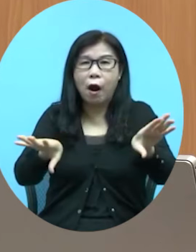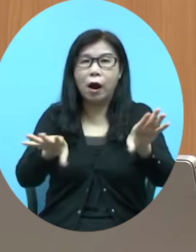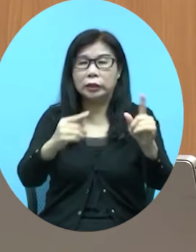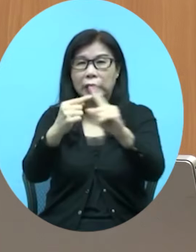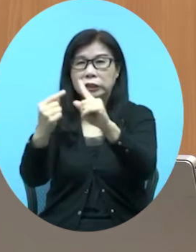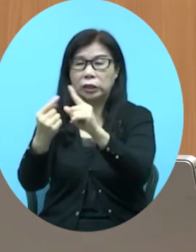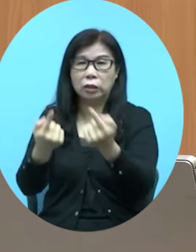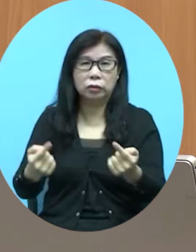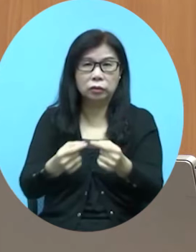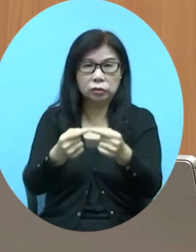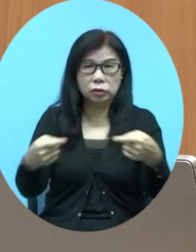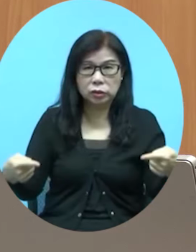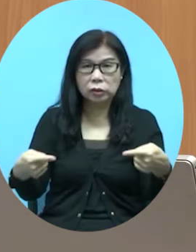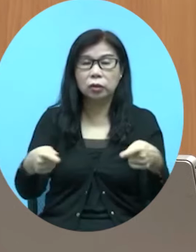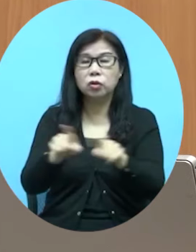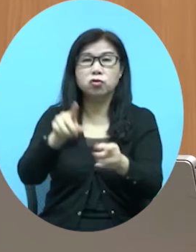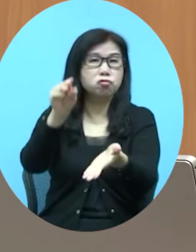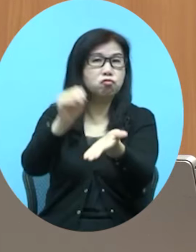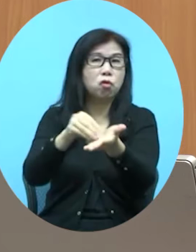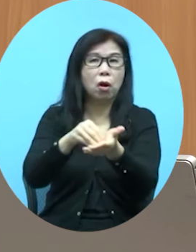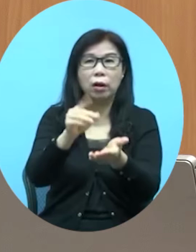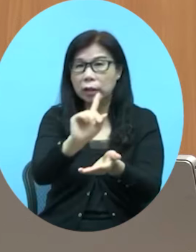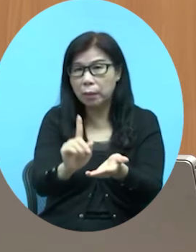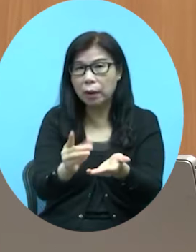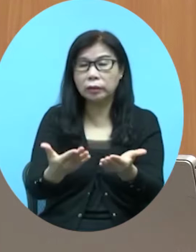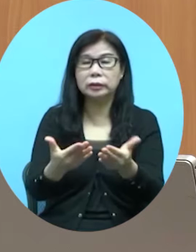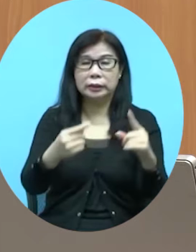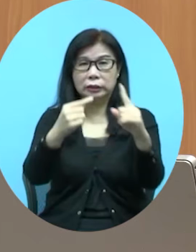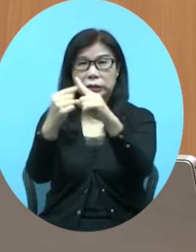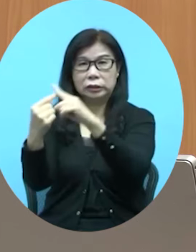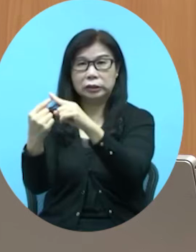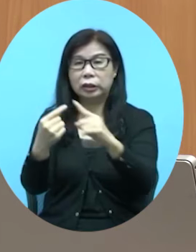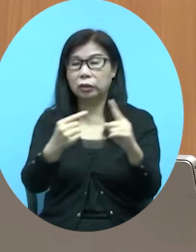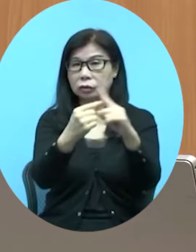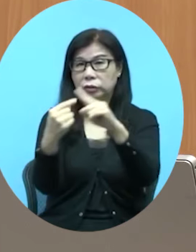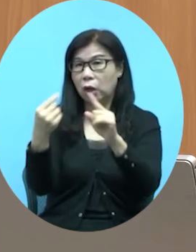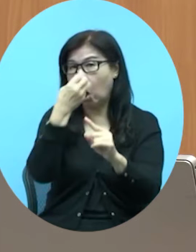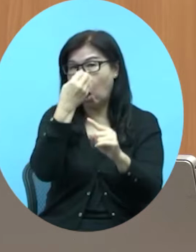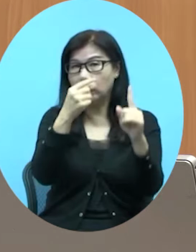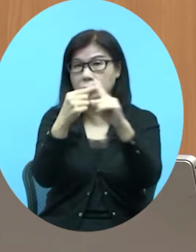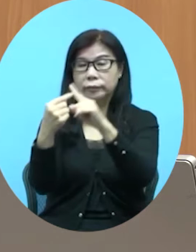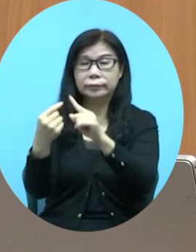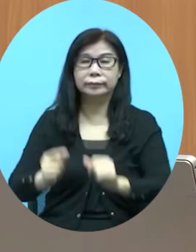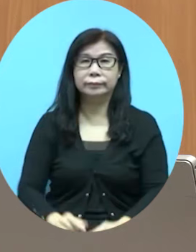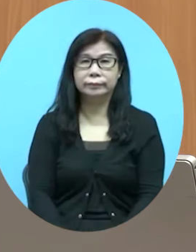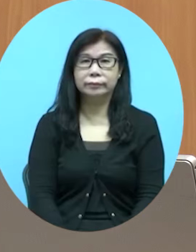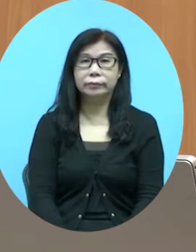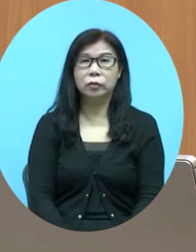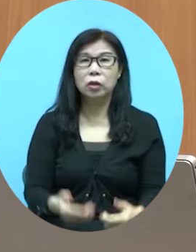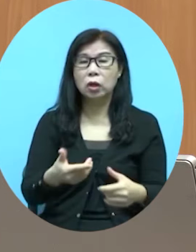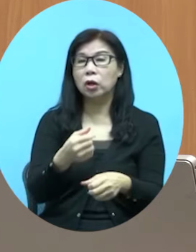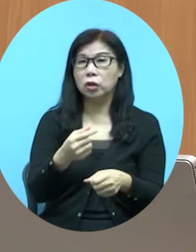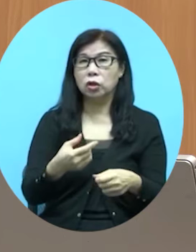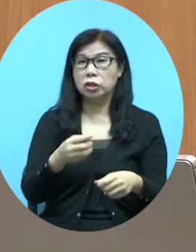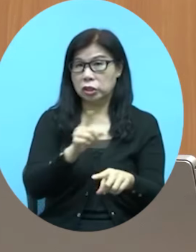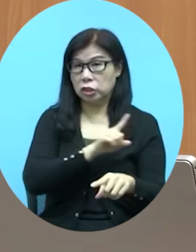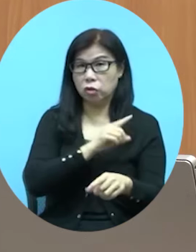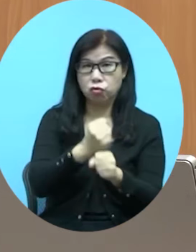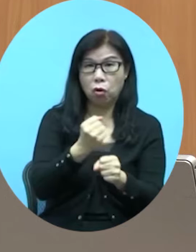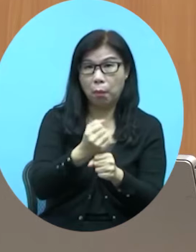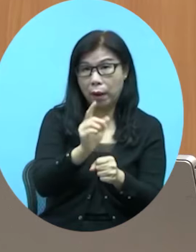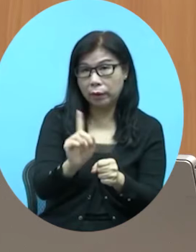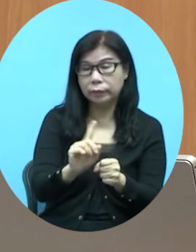behavior of the general public and the cases whether social distance measures they would adopt